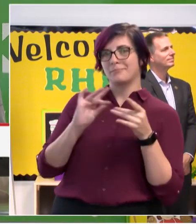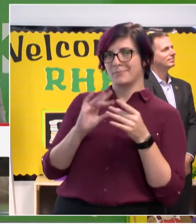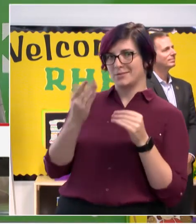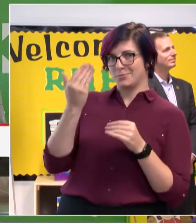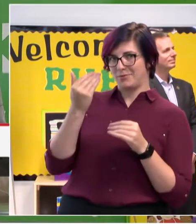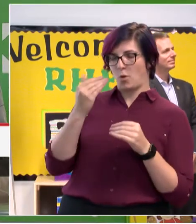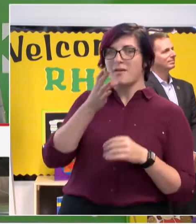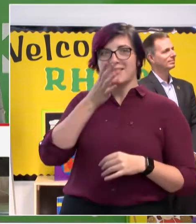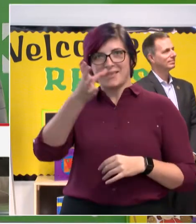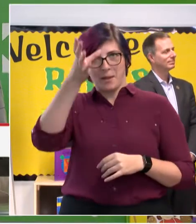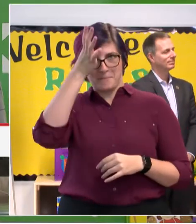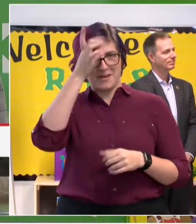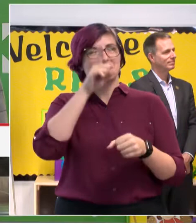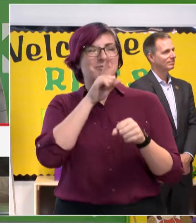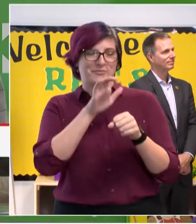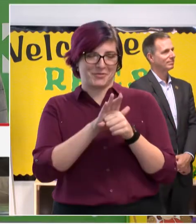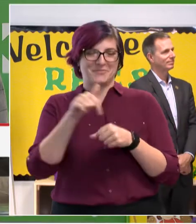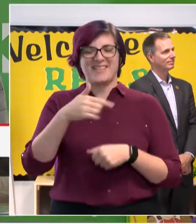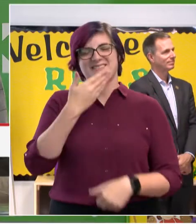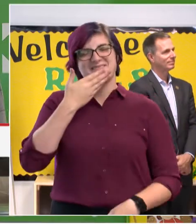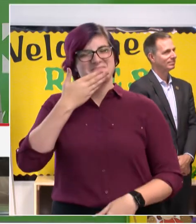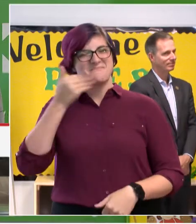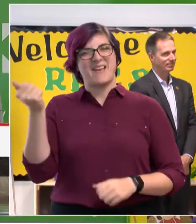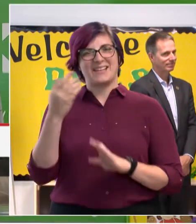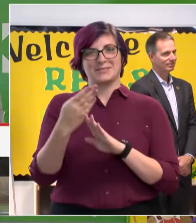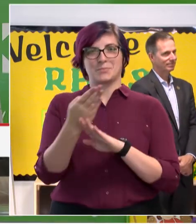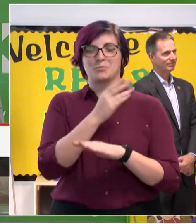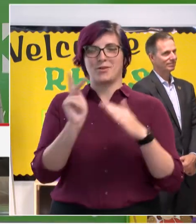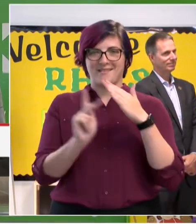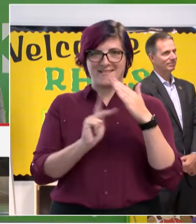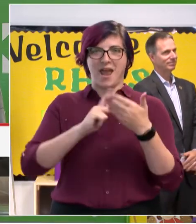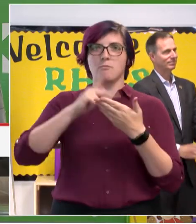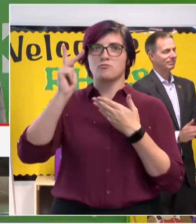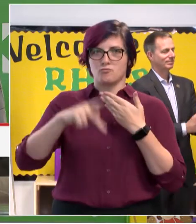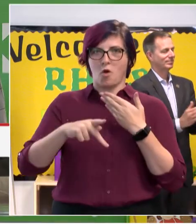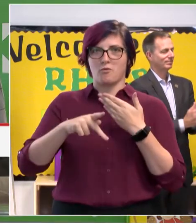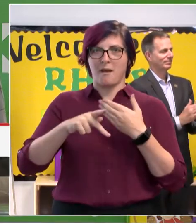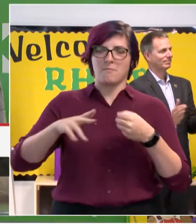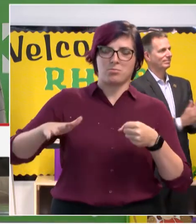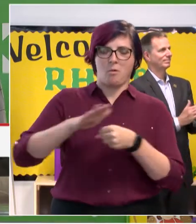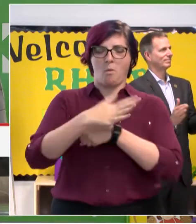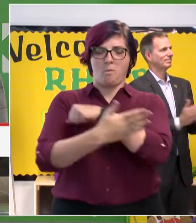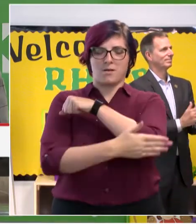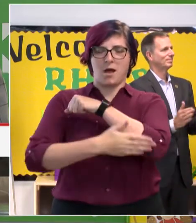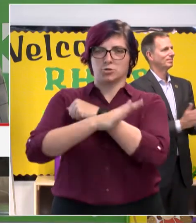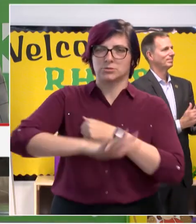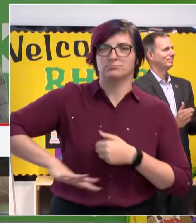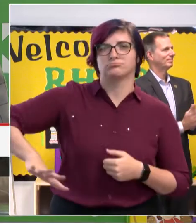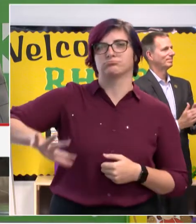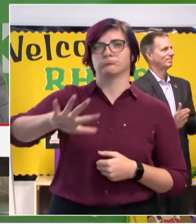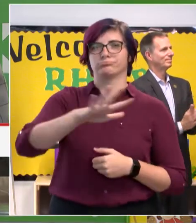the best pre-K program anywhere in the United States of America.